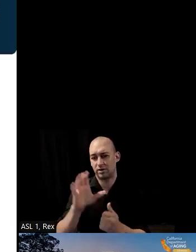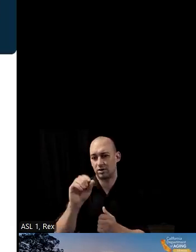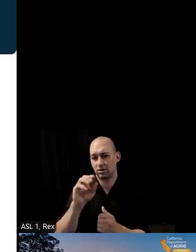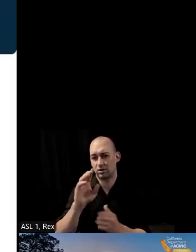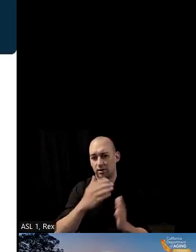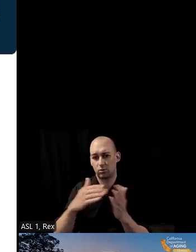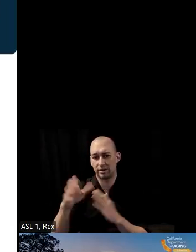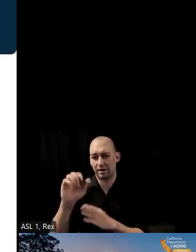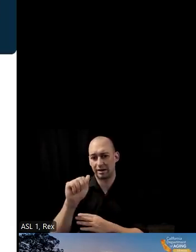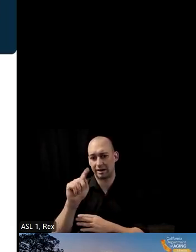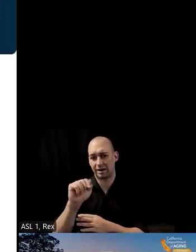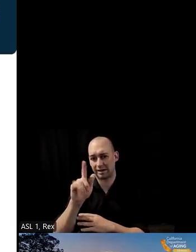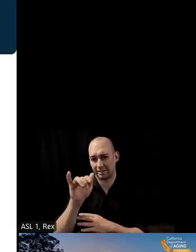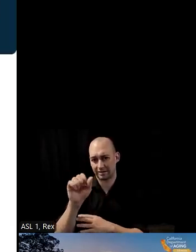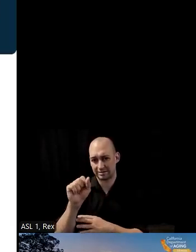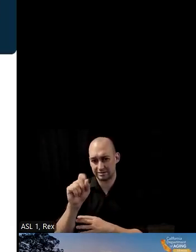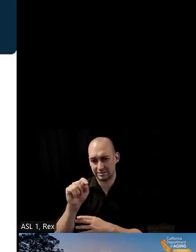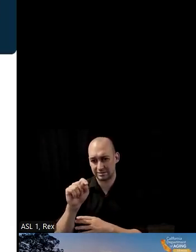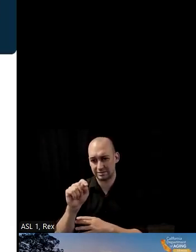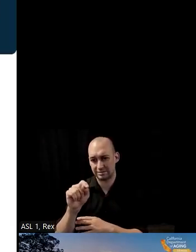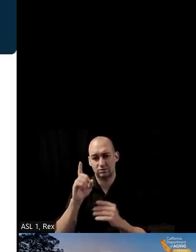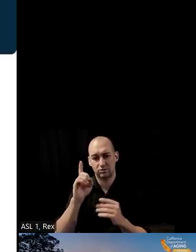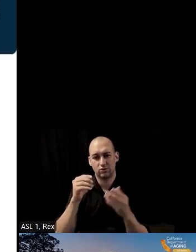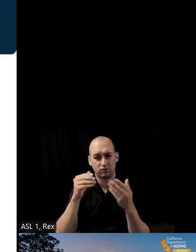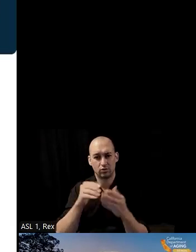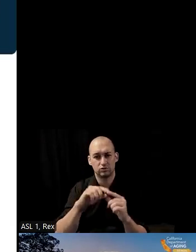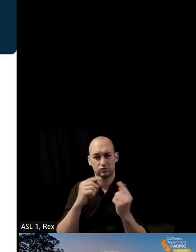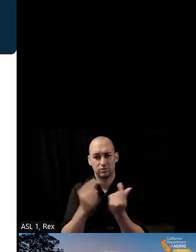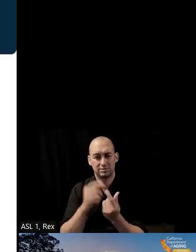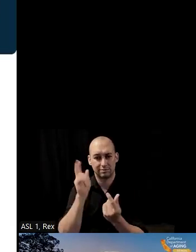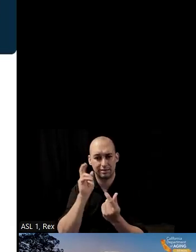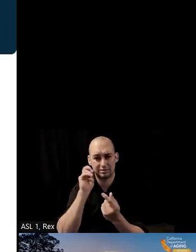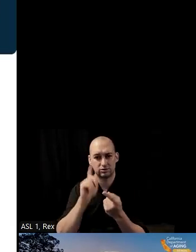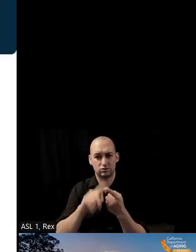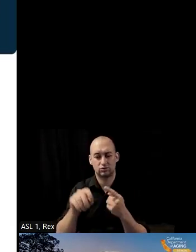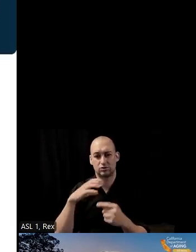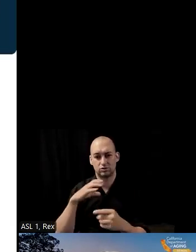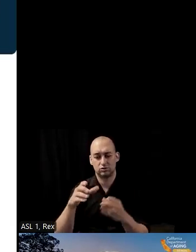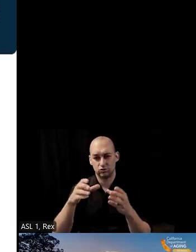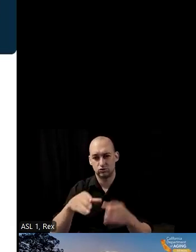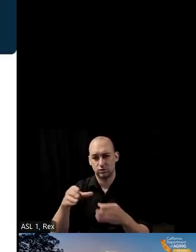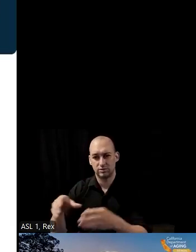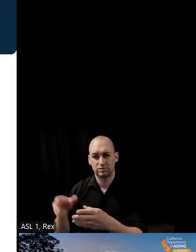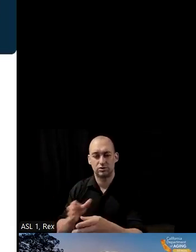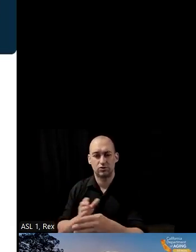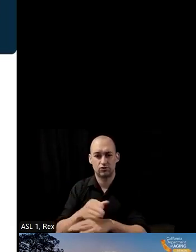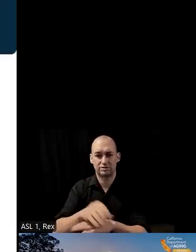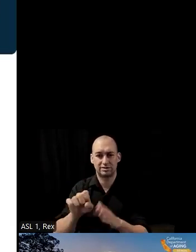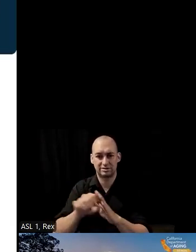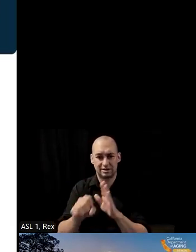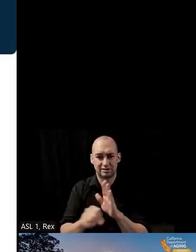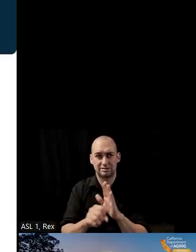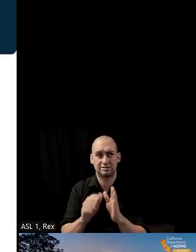Collaborative Consulting to do a series of focus groups where we listen to consumers from across the states